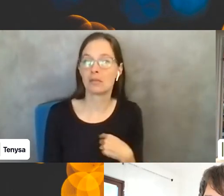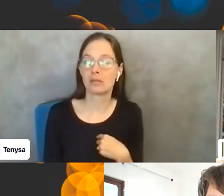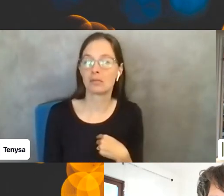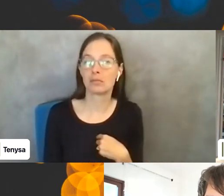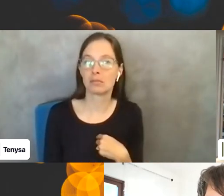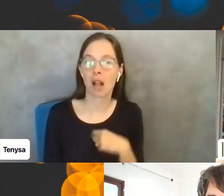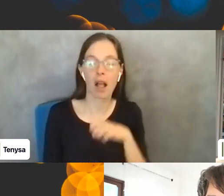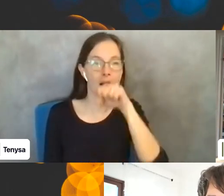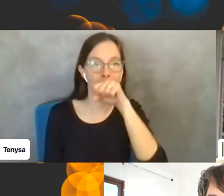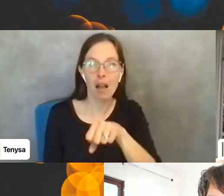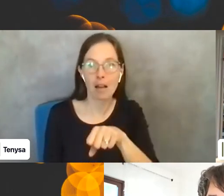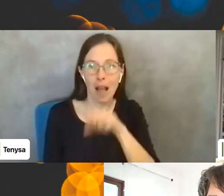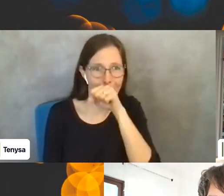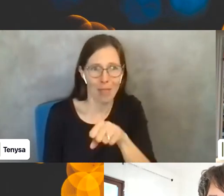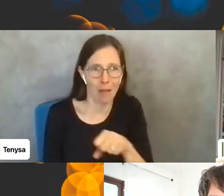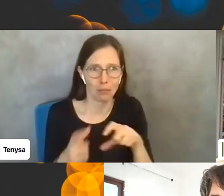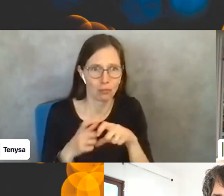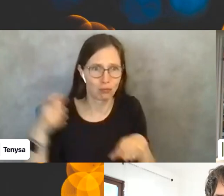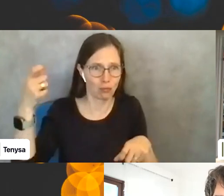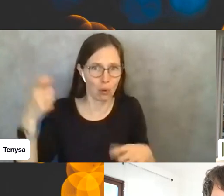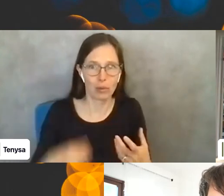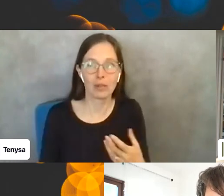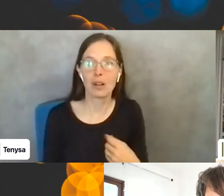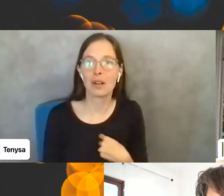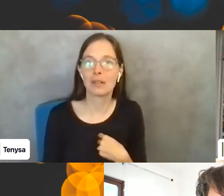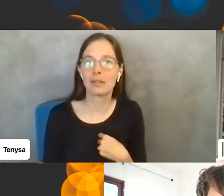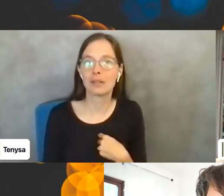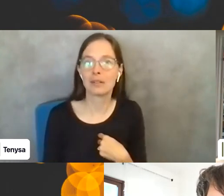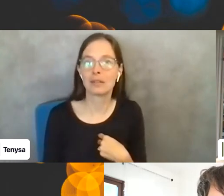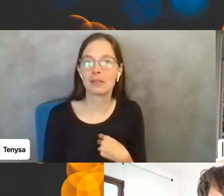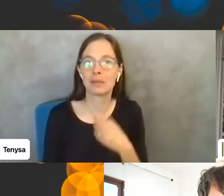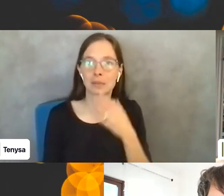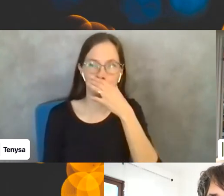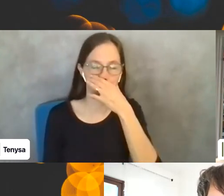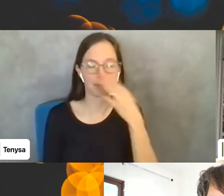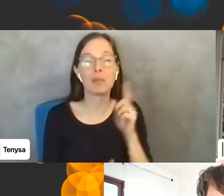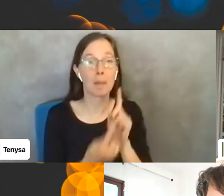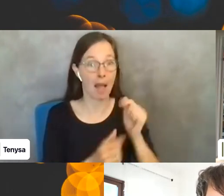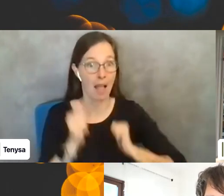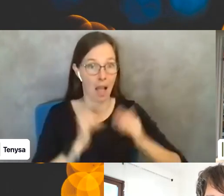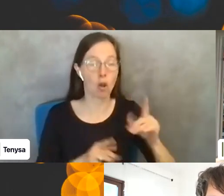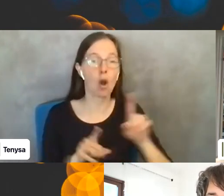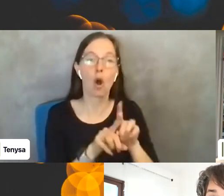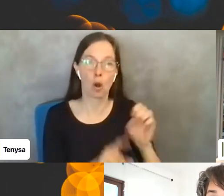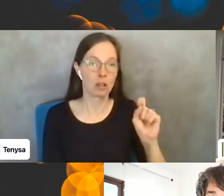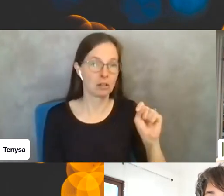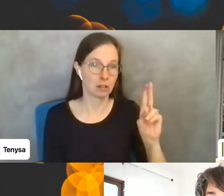I love swords, and I met this actor who was also a stunt guy, Ray Park,